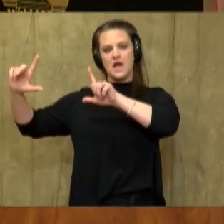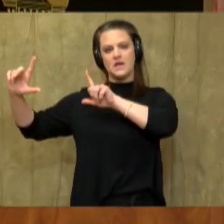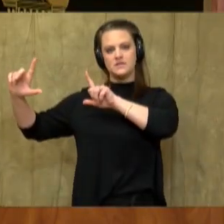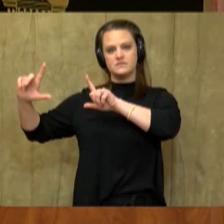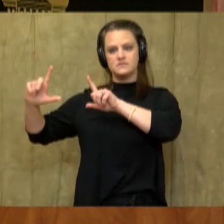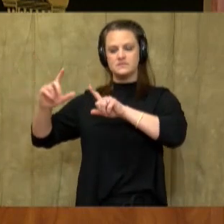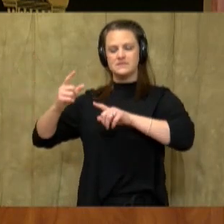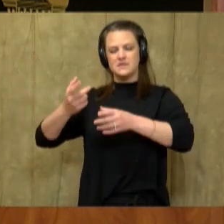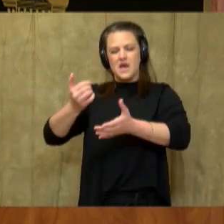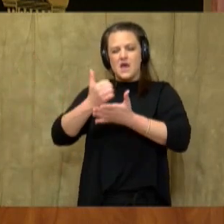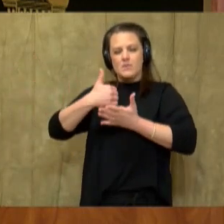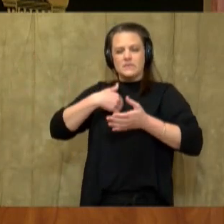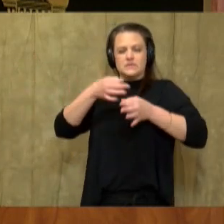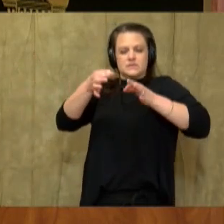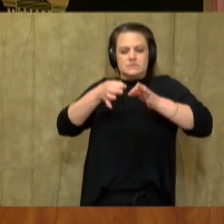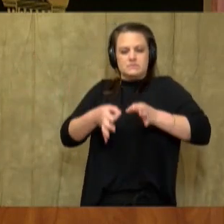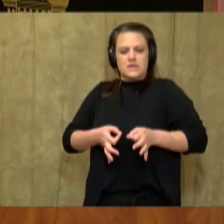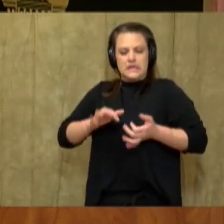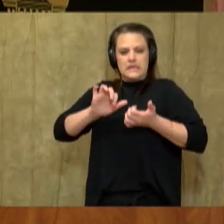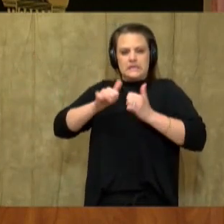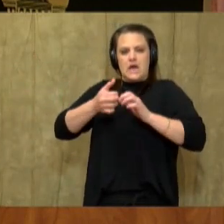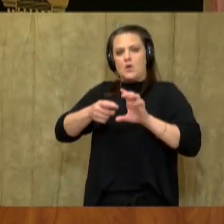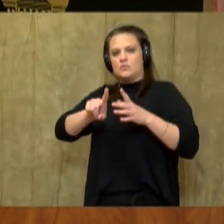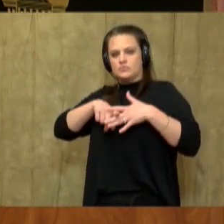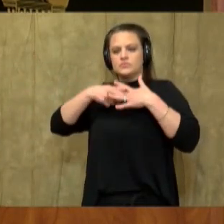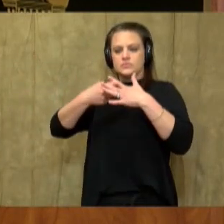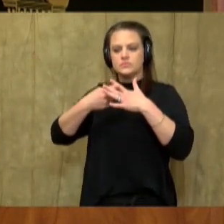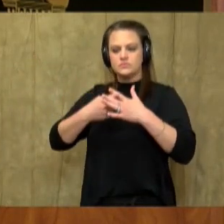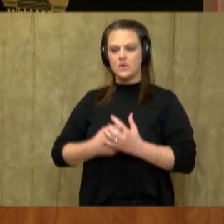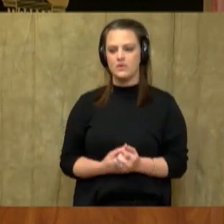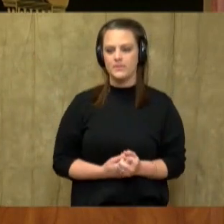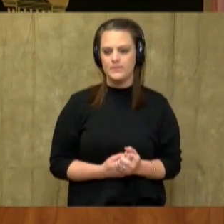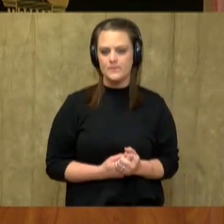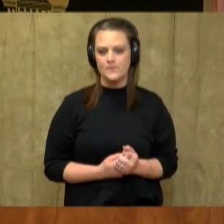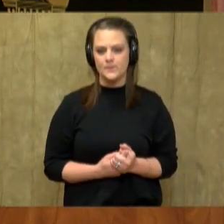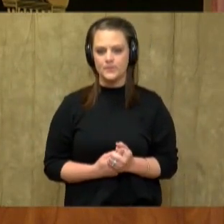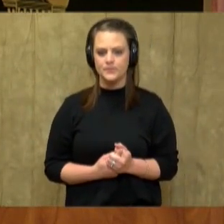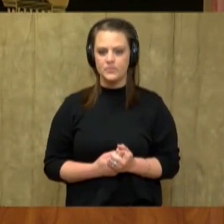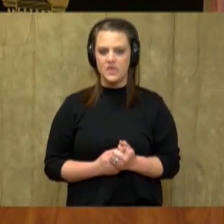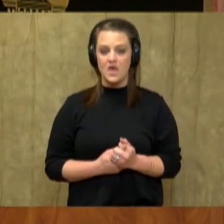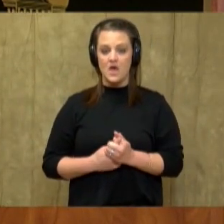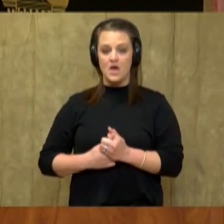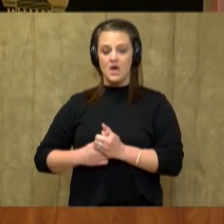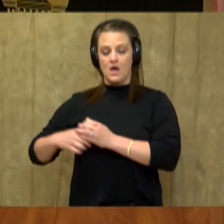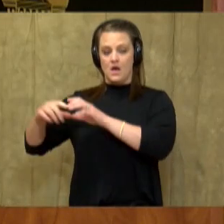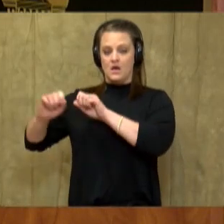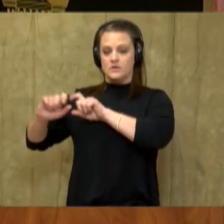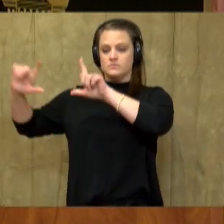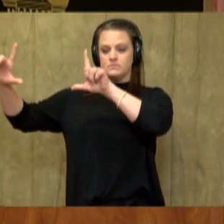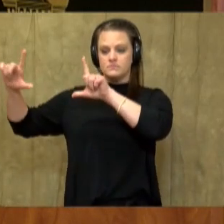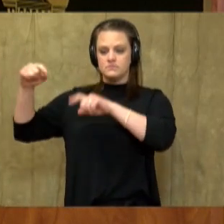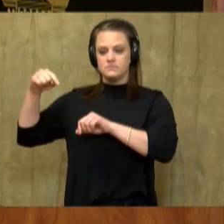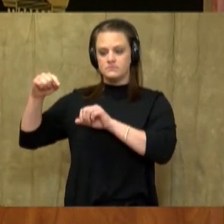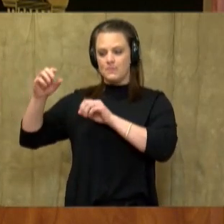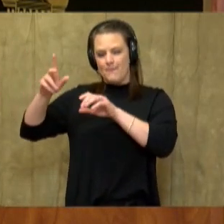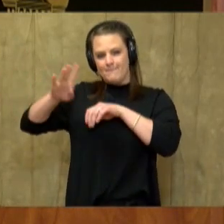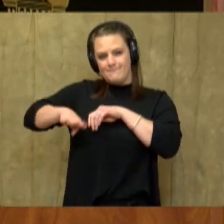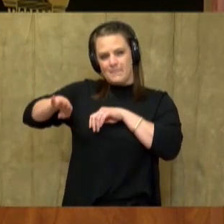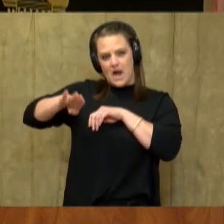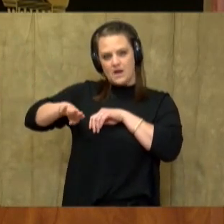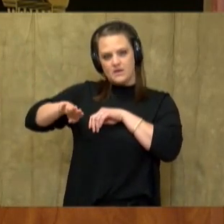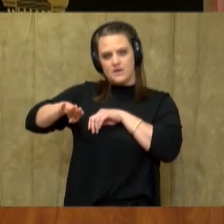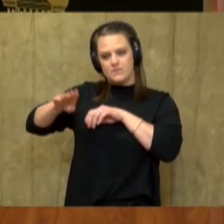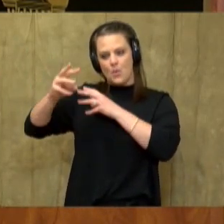help me explain how things began. So in the bottom left, I give you a world map, and you can see that Vietnam is in